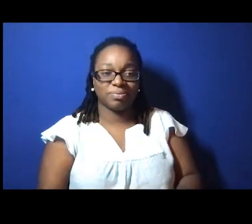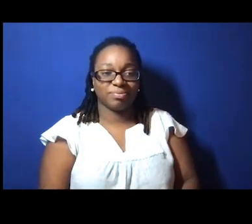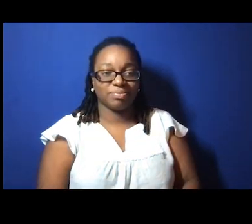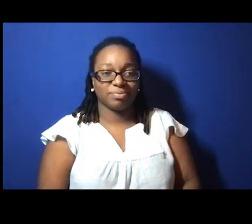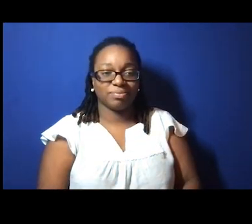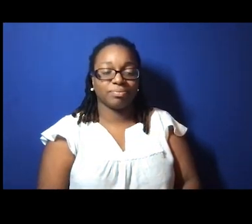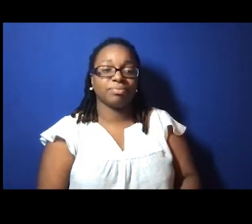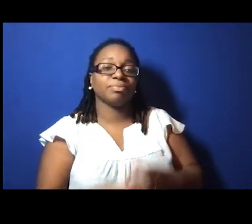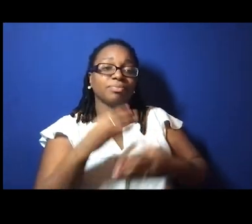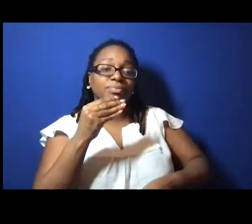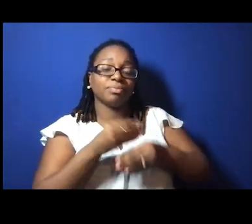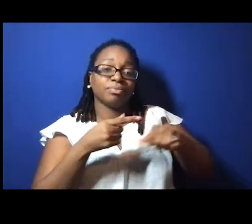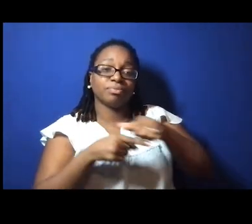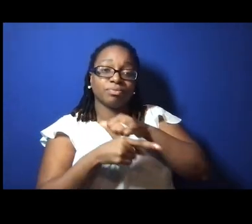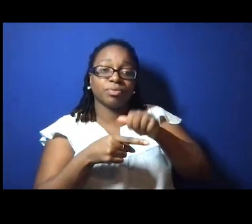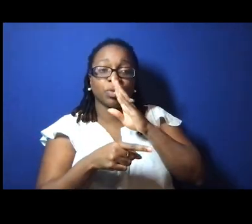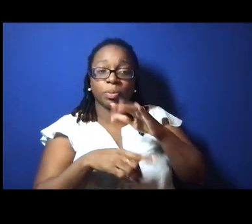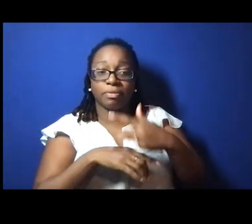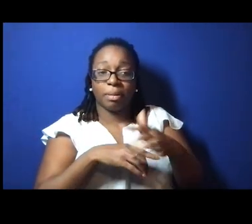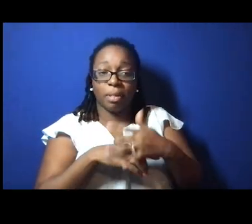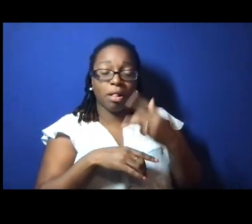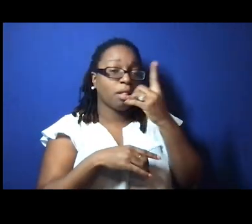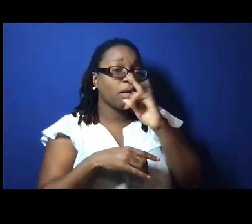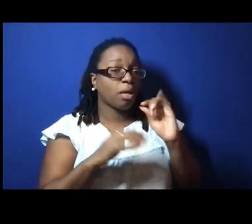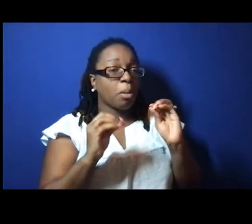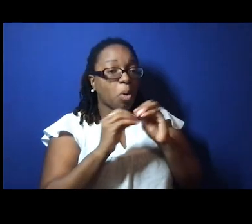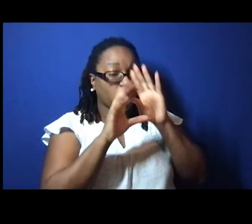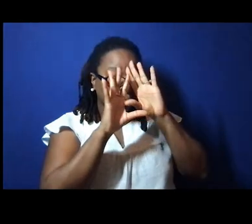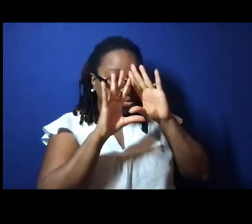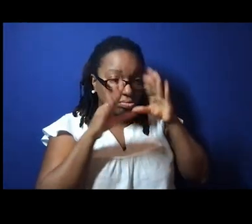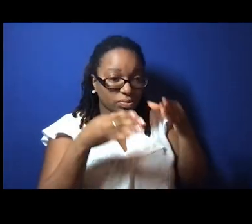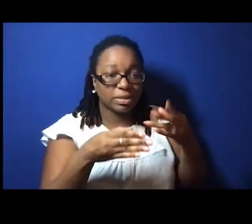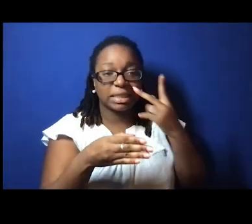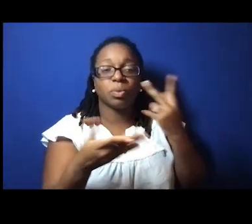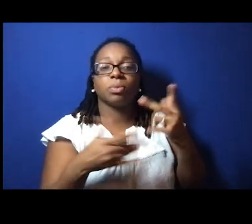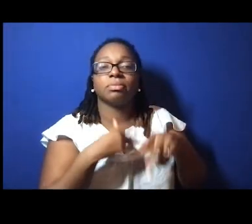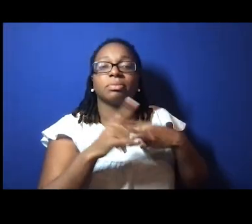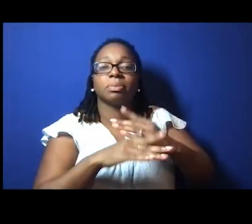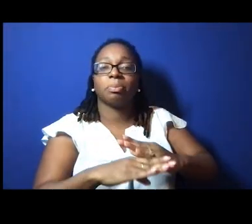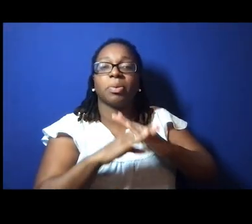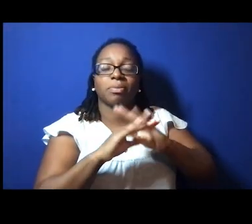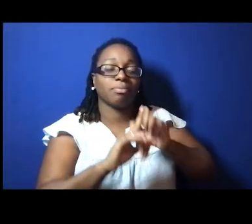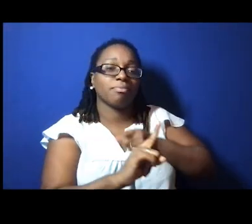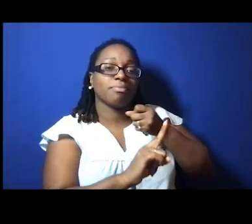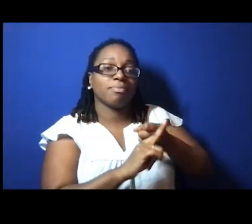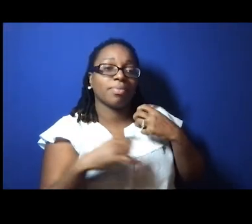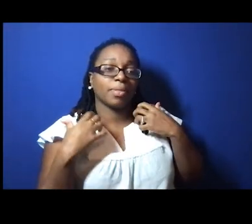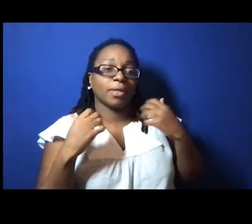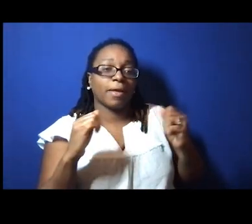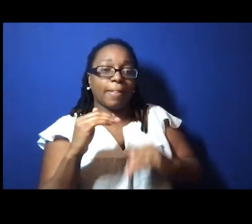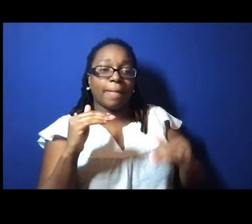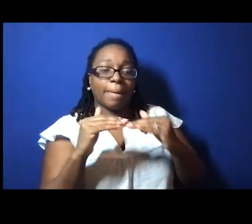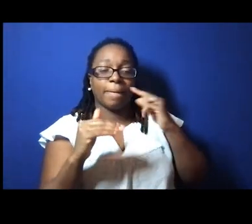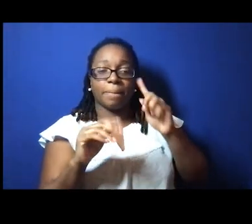community. Additional trainings are available that look more closely at the types of barriers that can impact